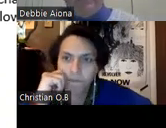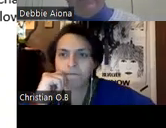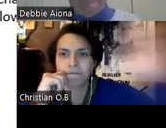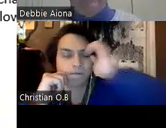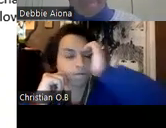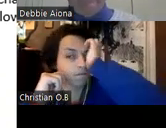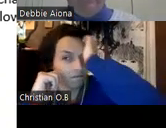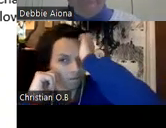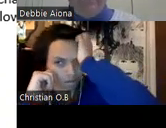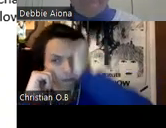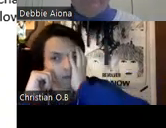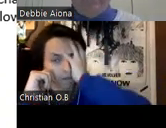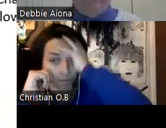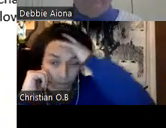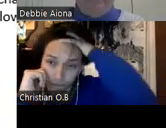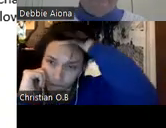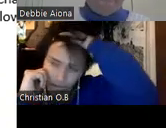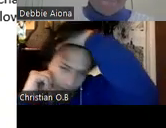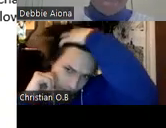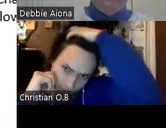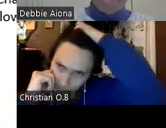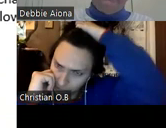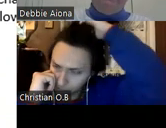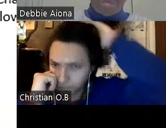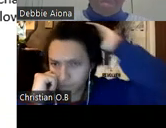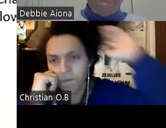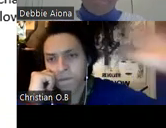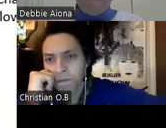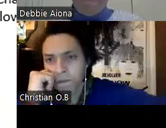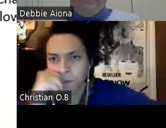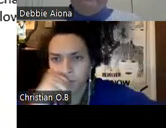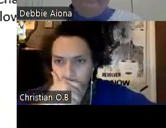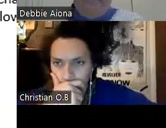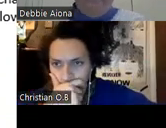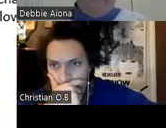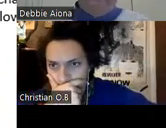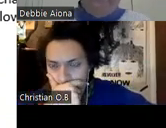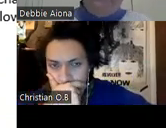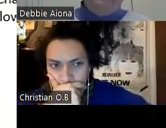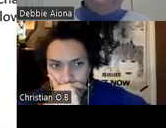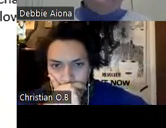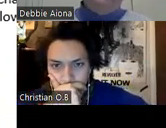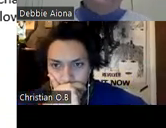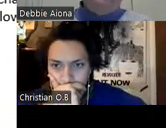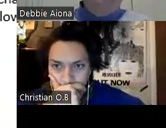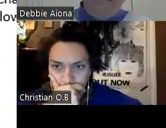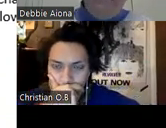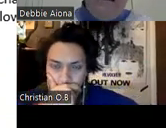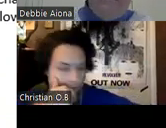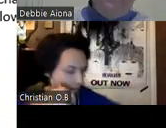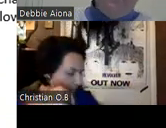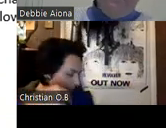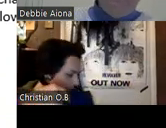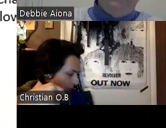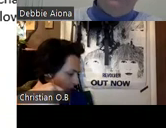things right now on this list that we are suggesting be mandated as contents in this